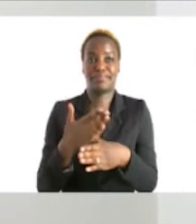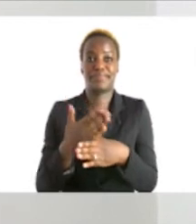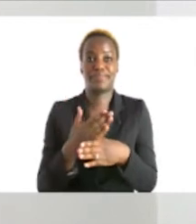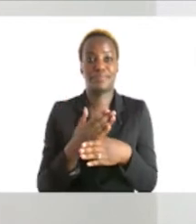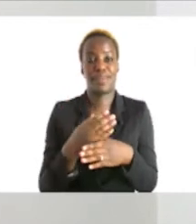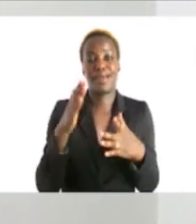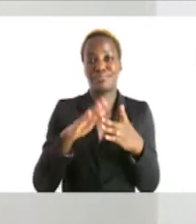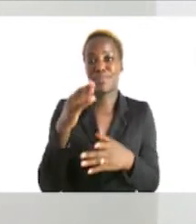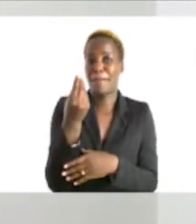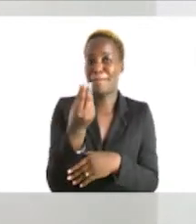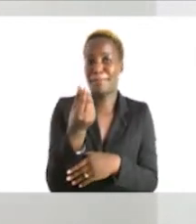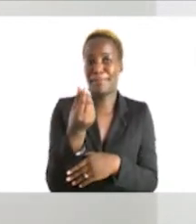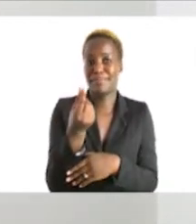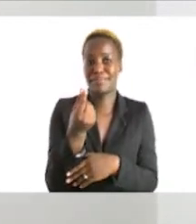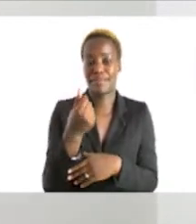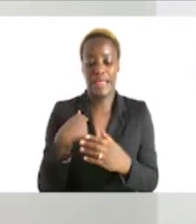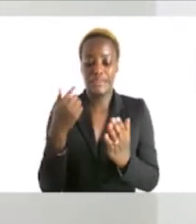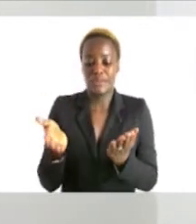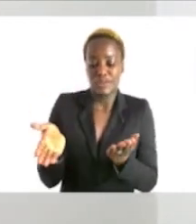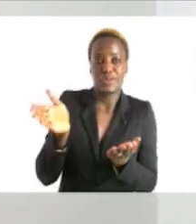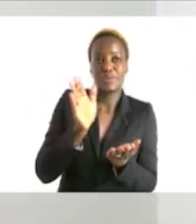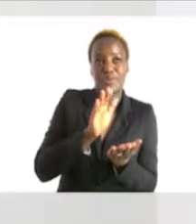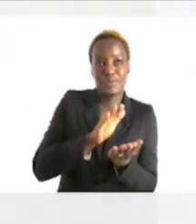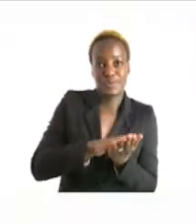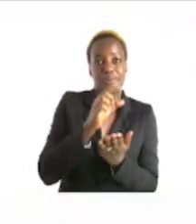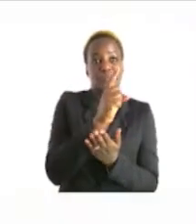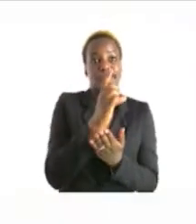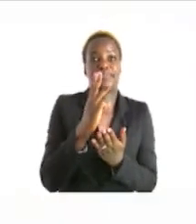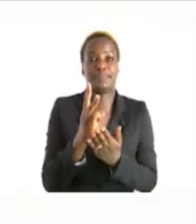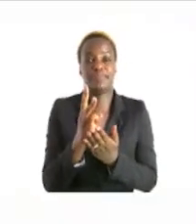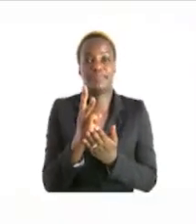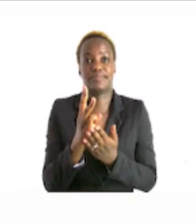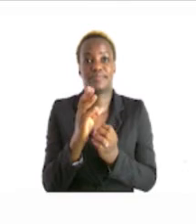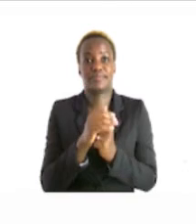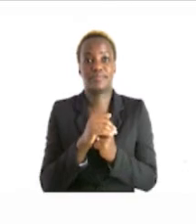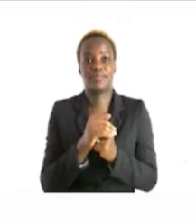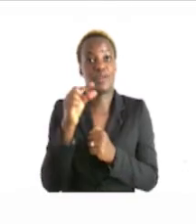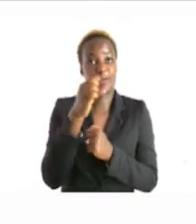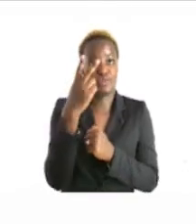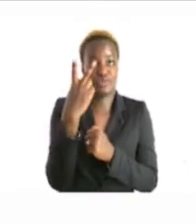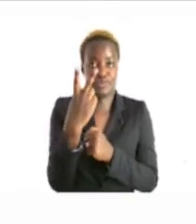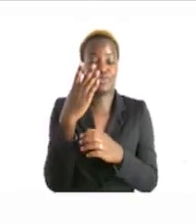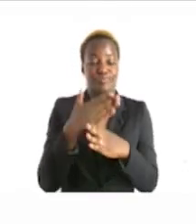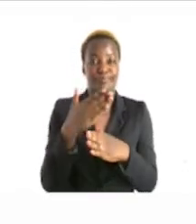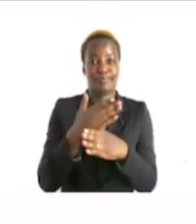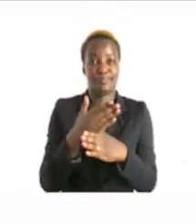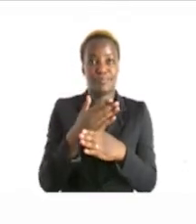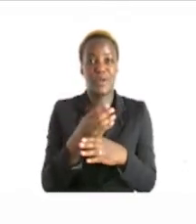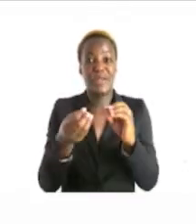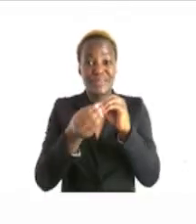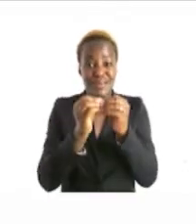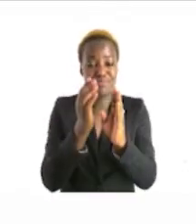about money. I would like for you to turn to page 13. grade 2 level about ordering